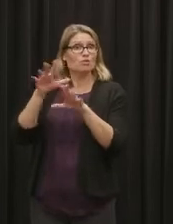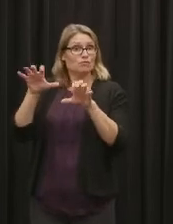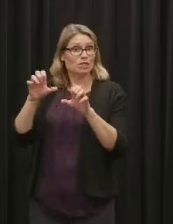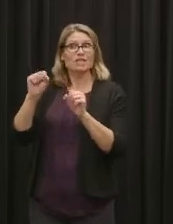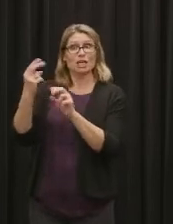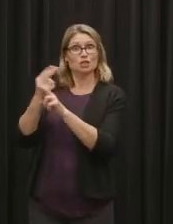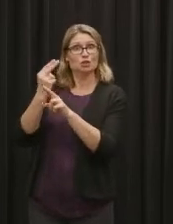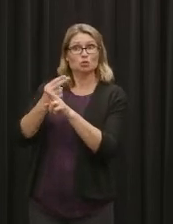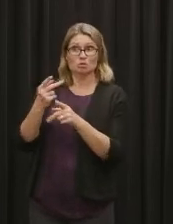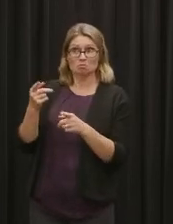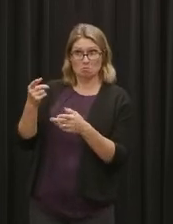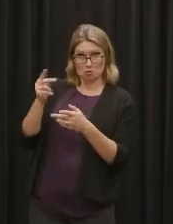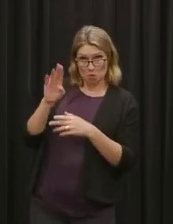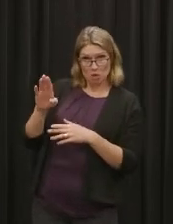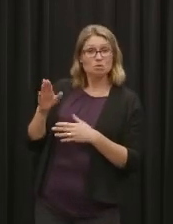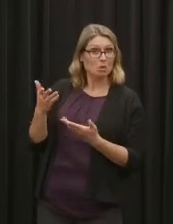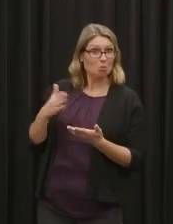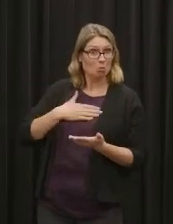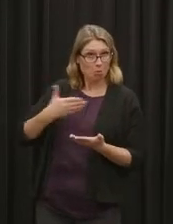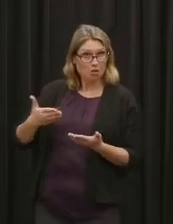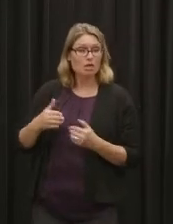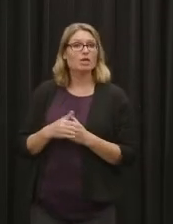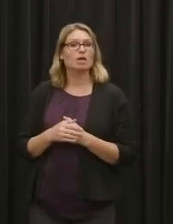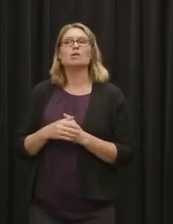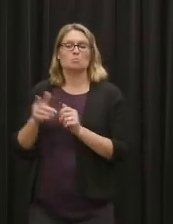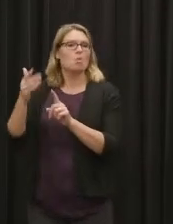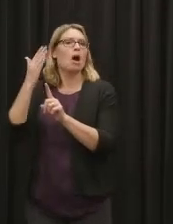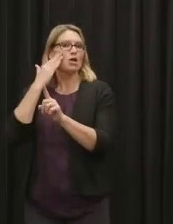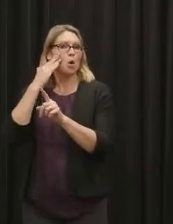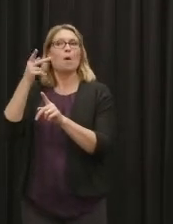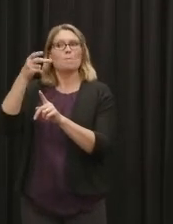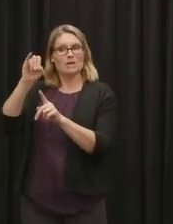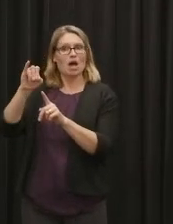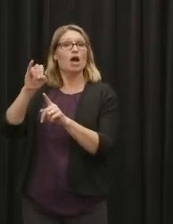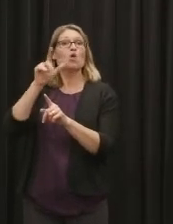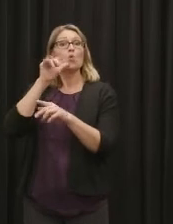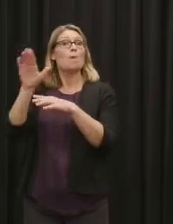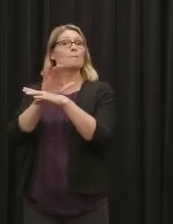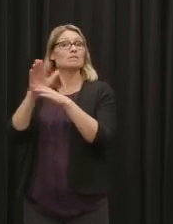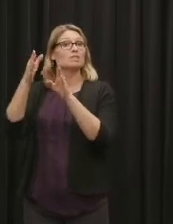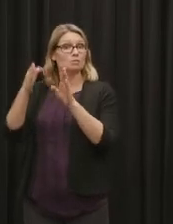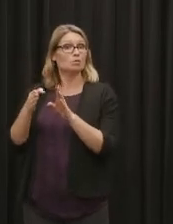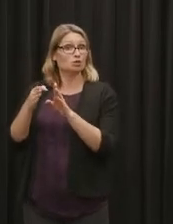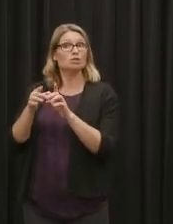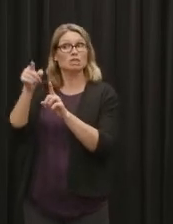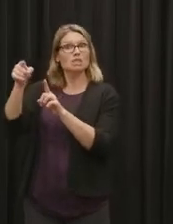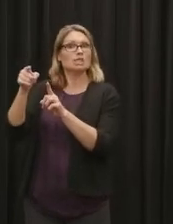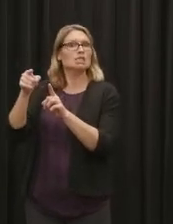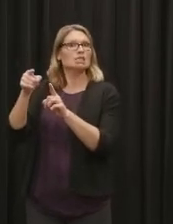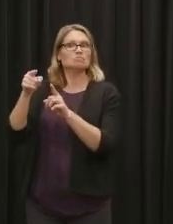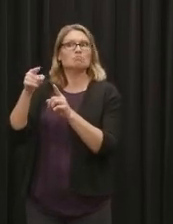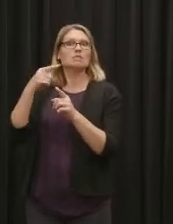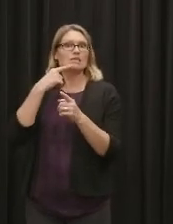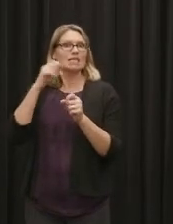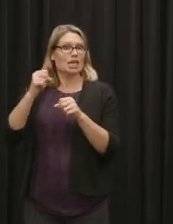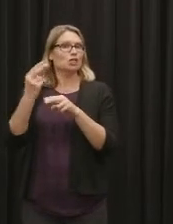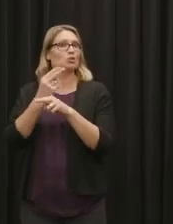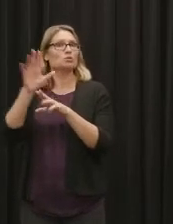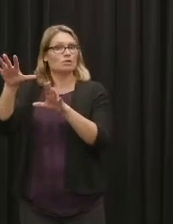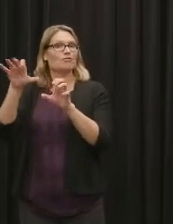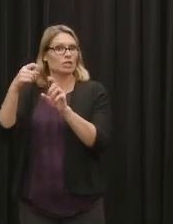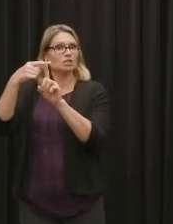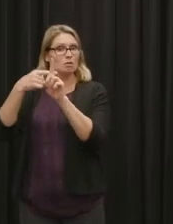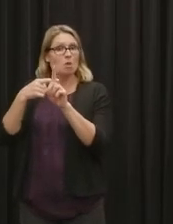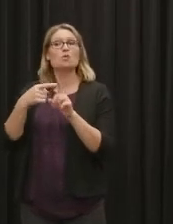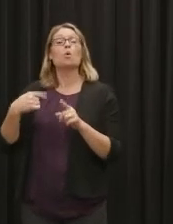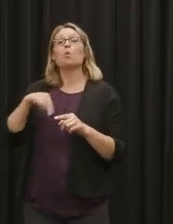Thank you for the question. We are aware of that offer, and it is being considered. As